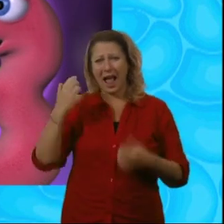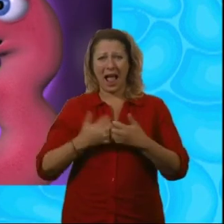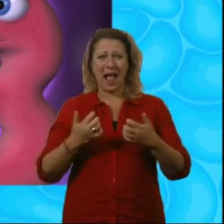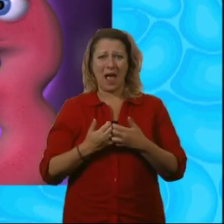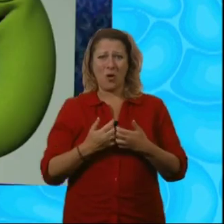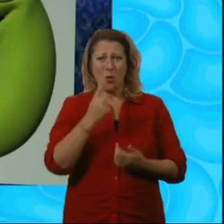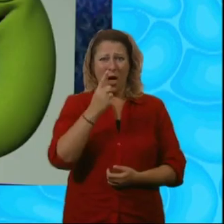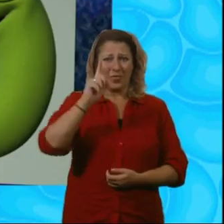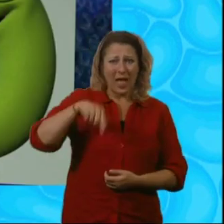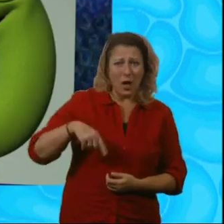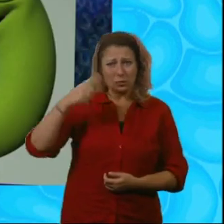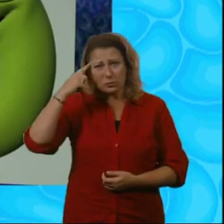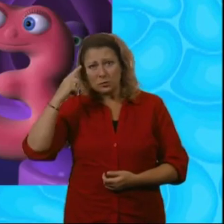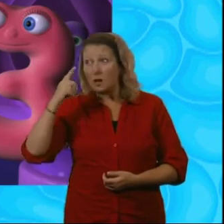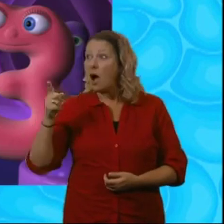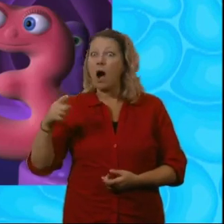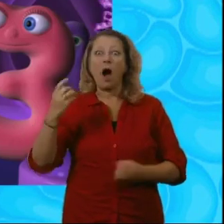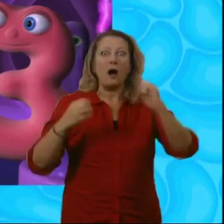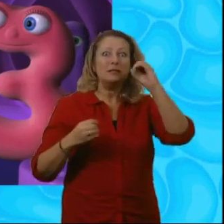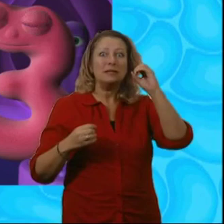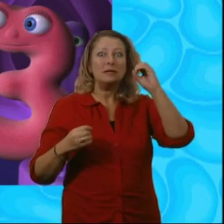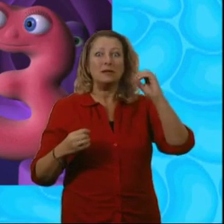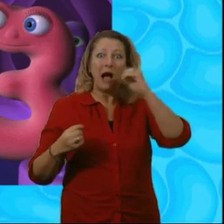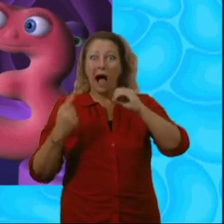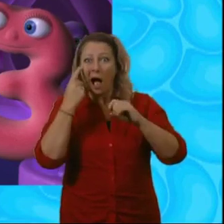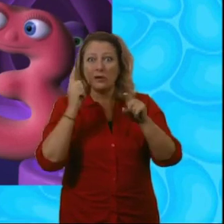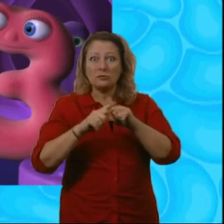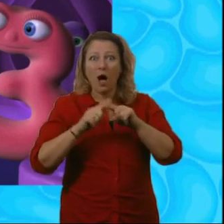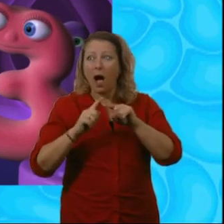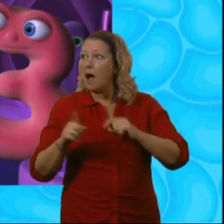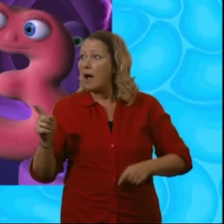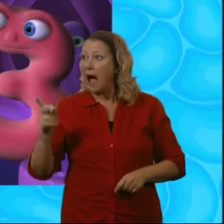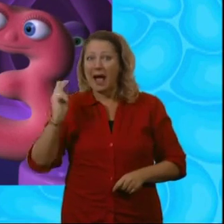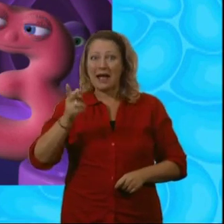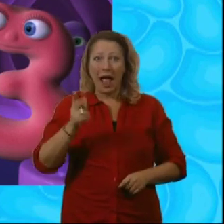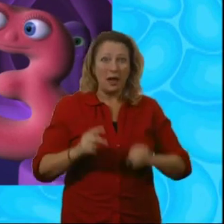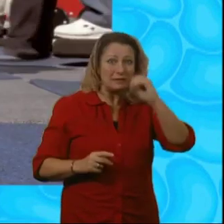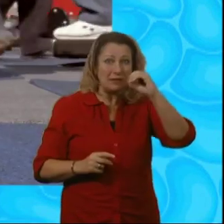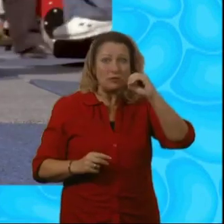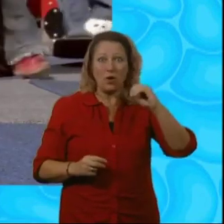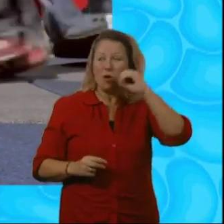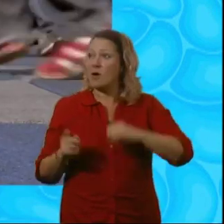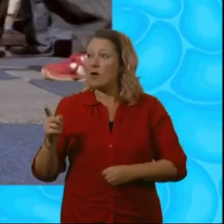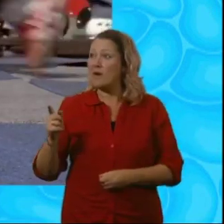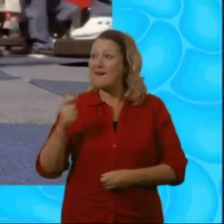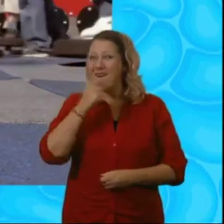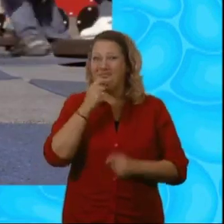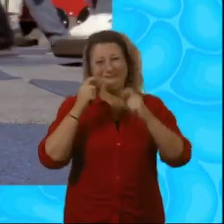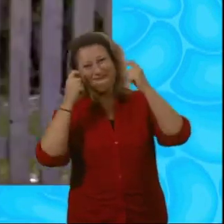brain gain? Another zero. It's got to be worth a try. I'll get the funny looking one. Hurry up,